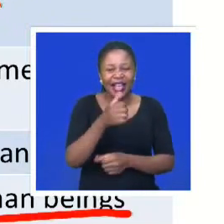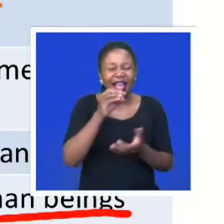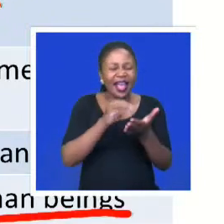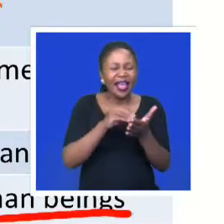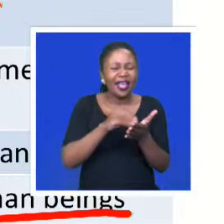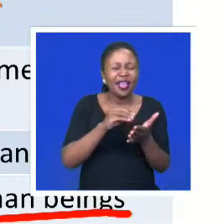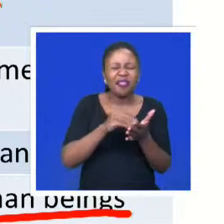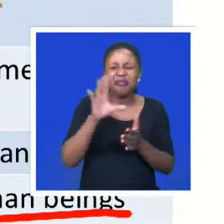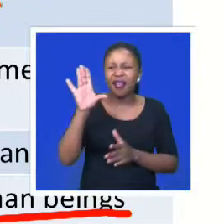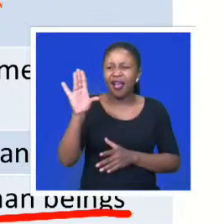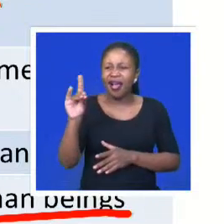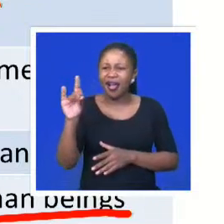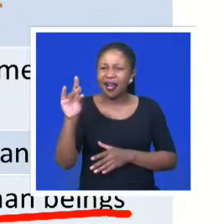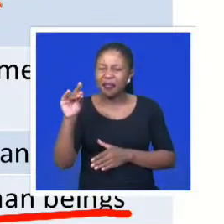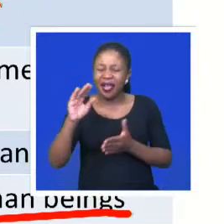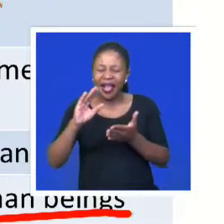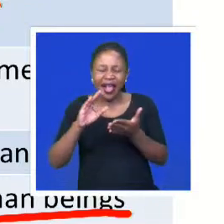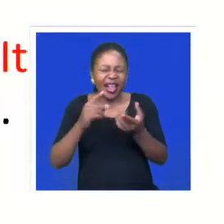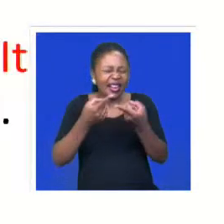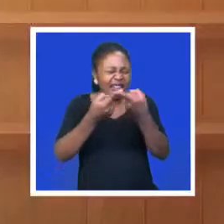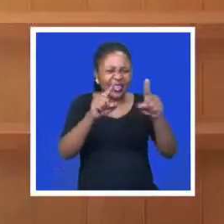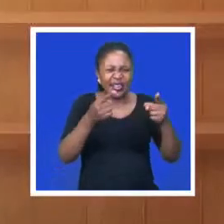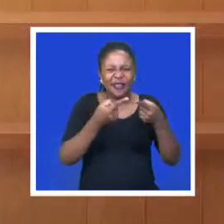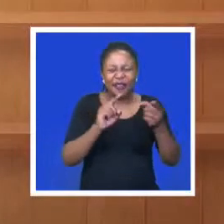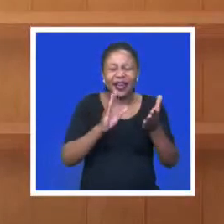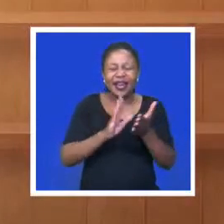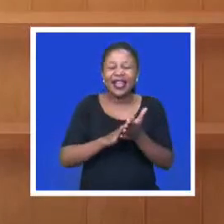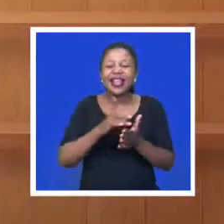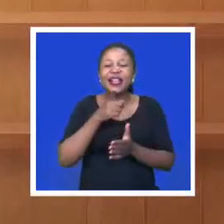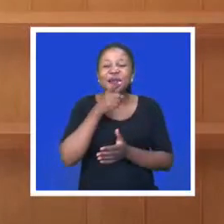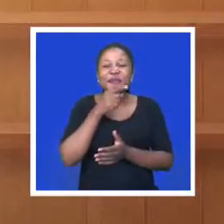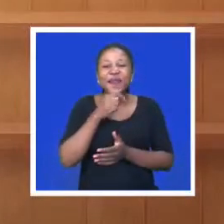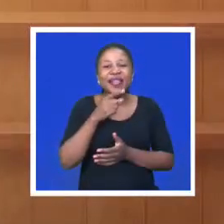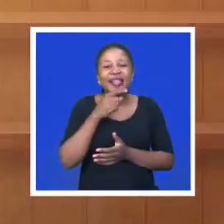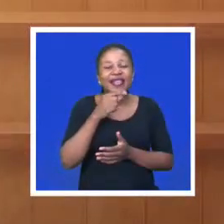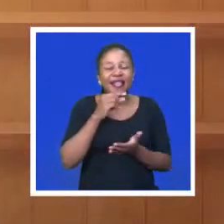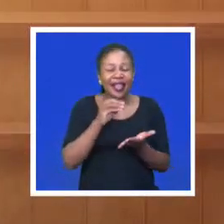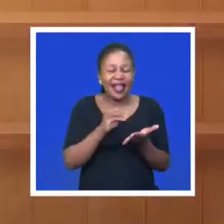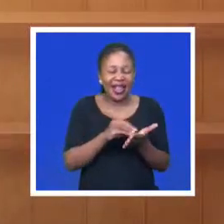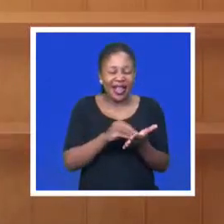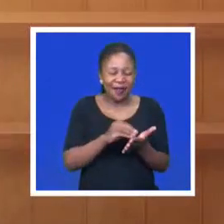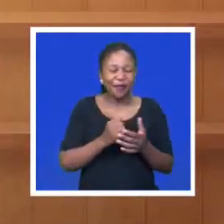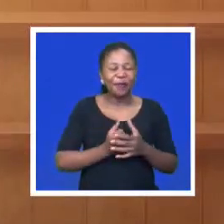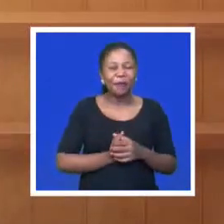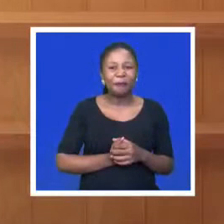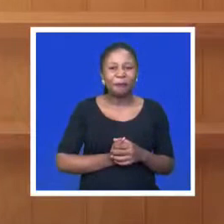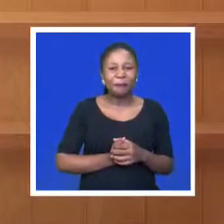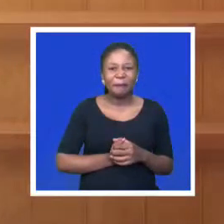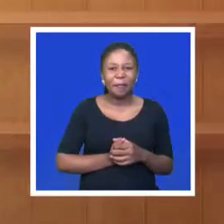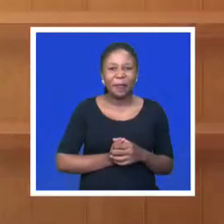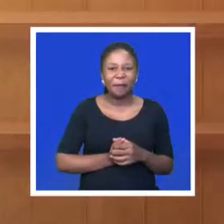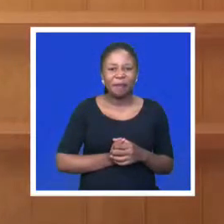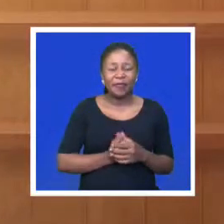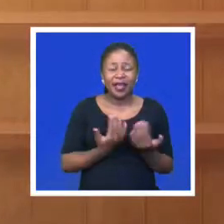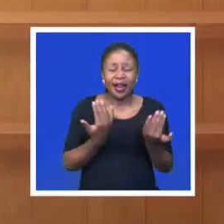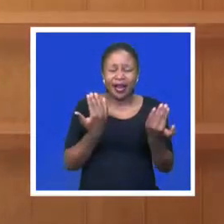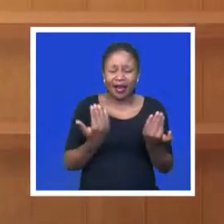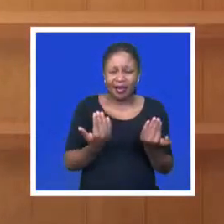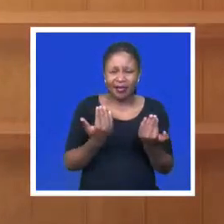beings. Okay, dear Lena. Now let us look how God felt after every